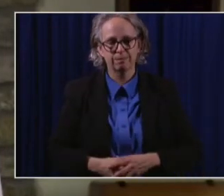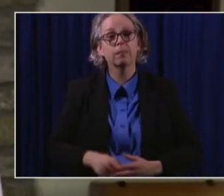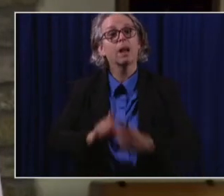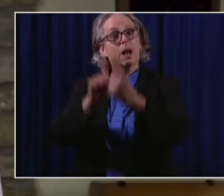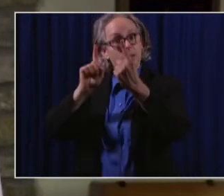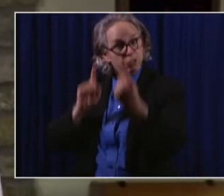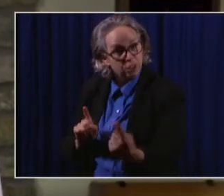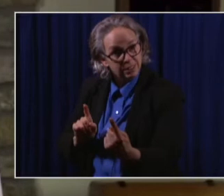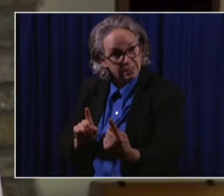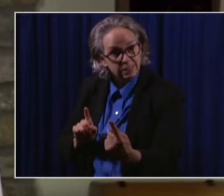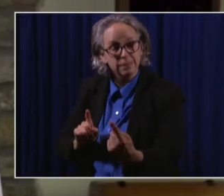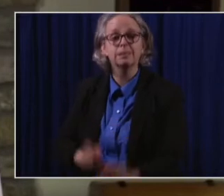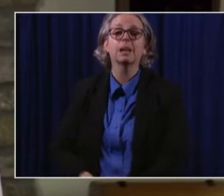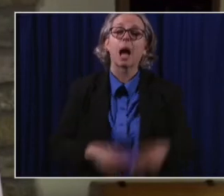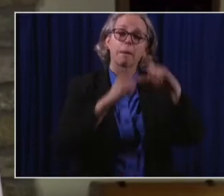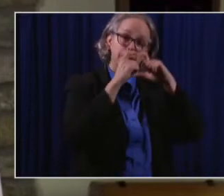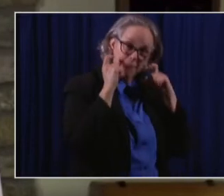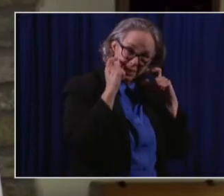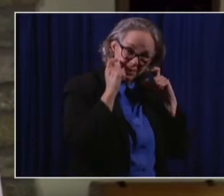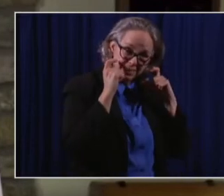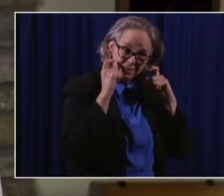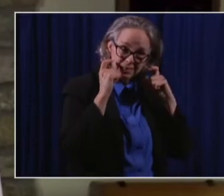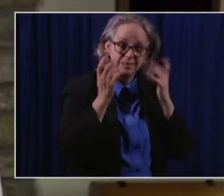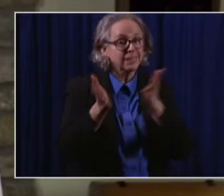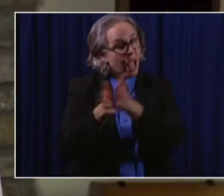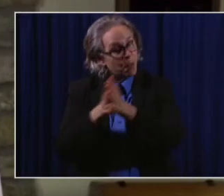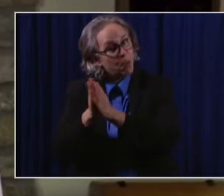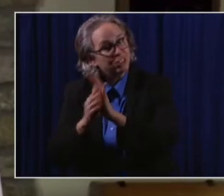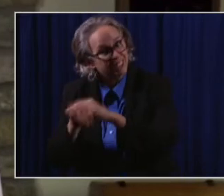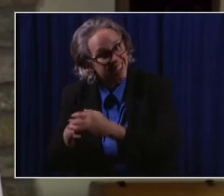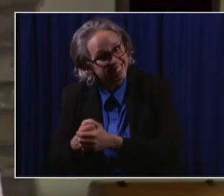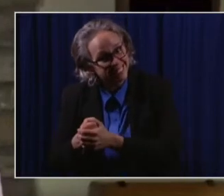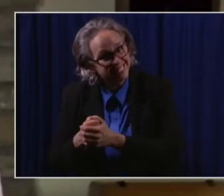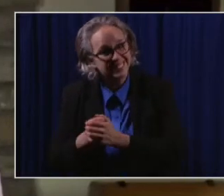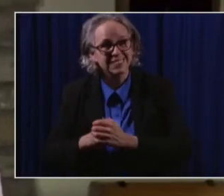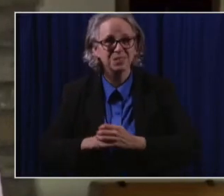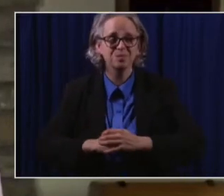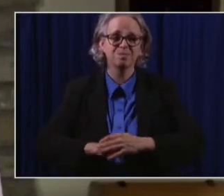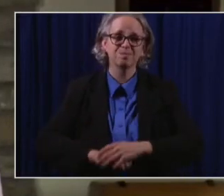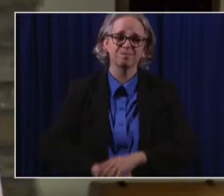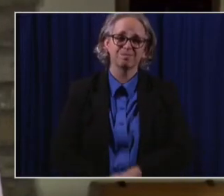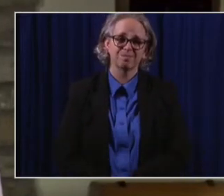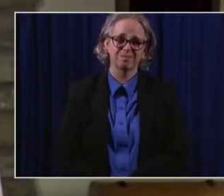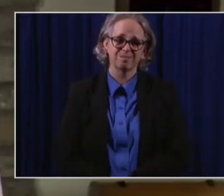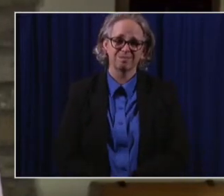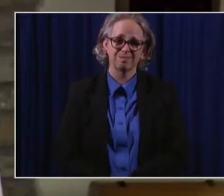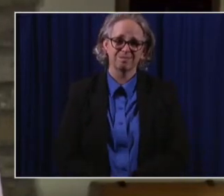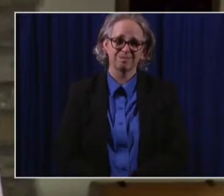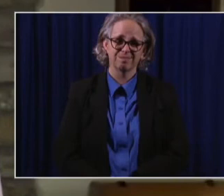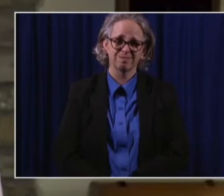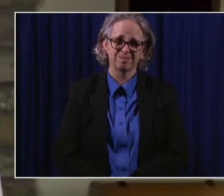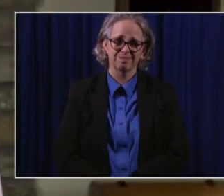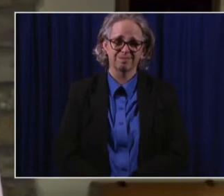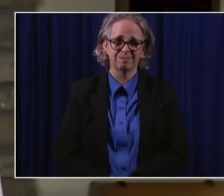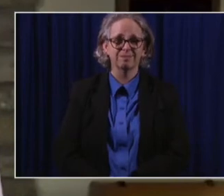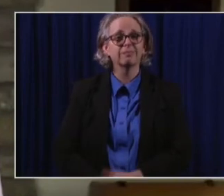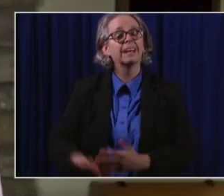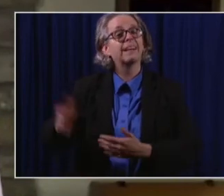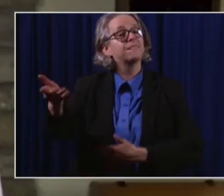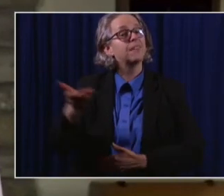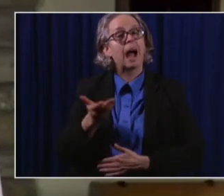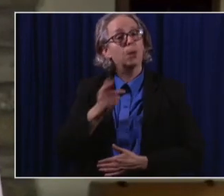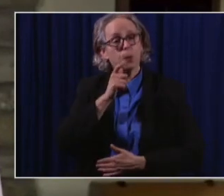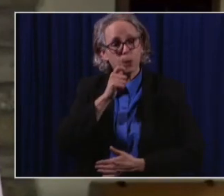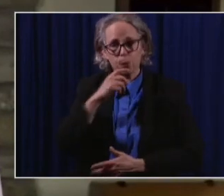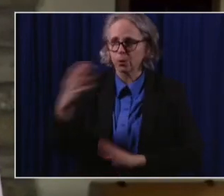Let's turn to a couple of health care providers and experts and ask them about what they're seeing. I read an